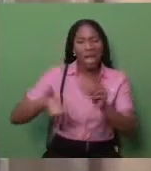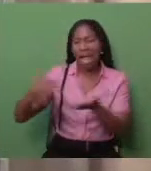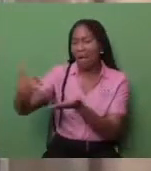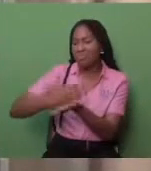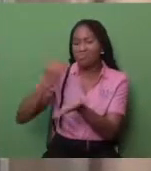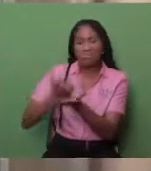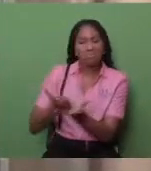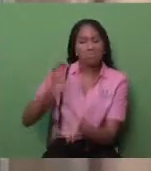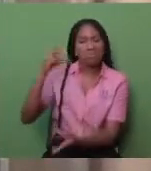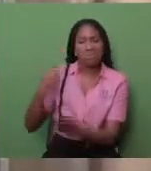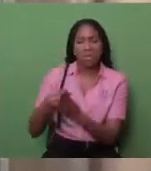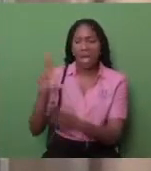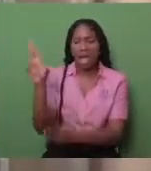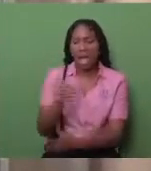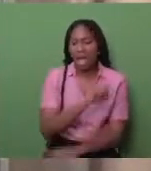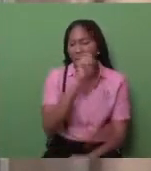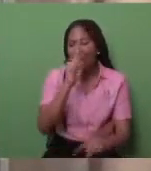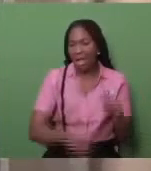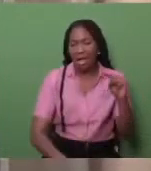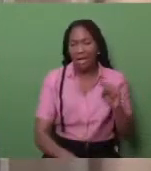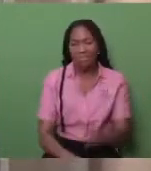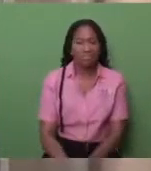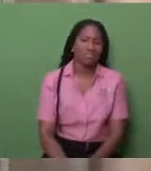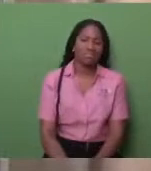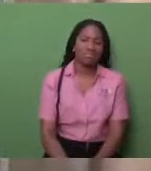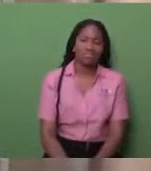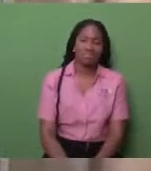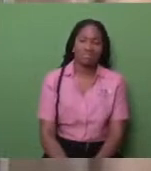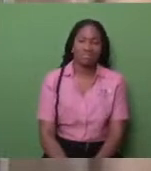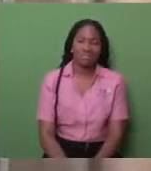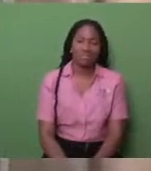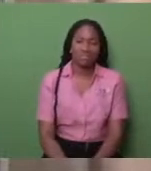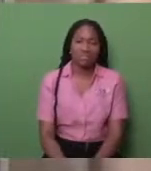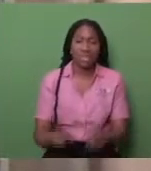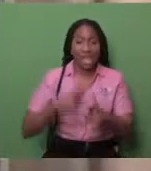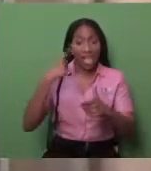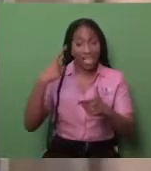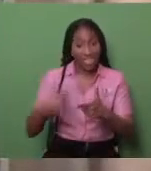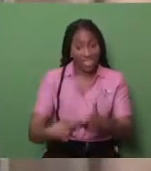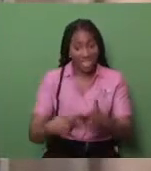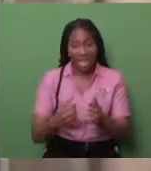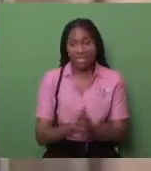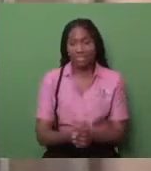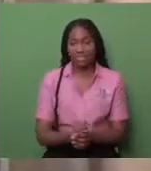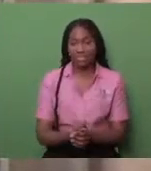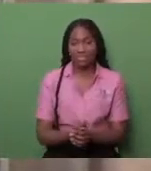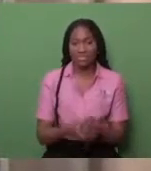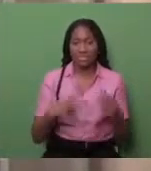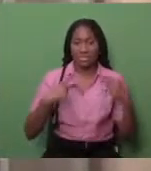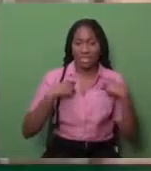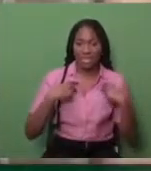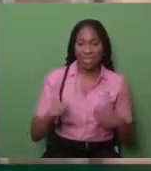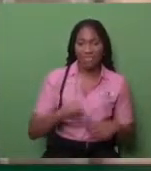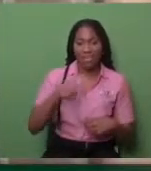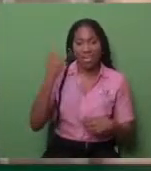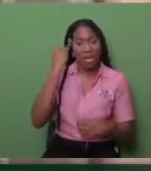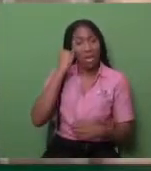to 2.7 billion standard cubic feet. And then we have the pie in the sky oil production